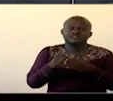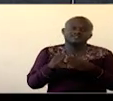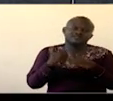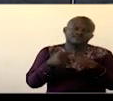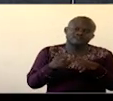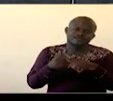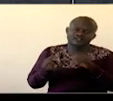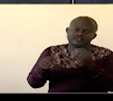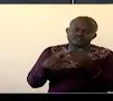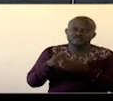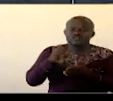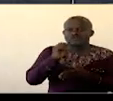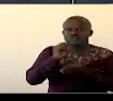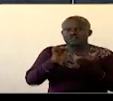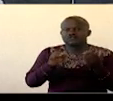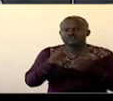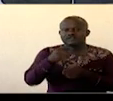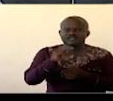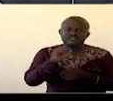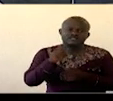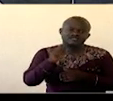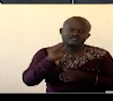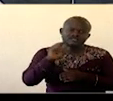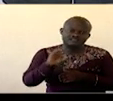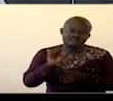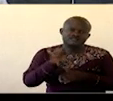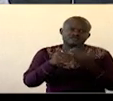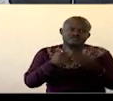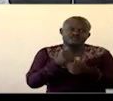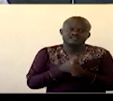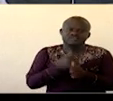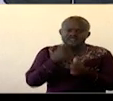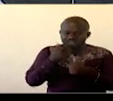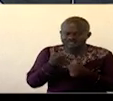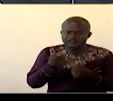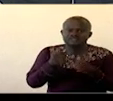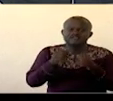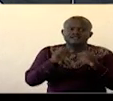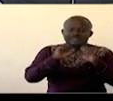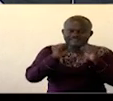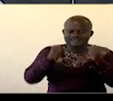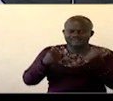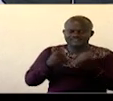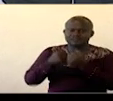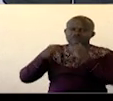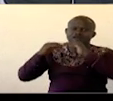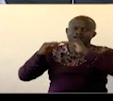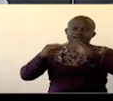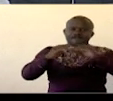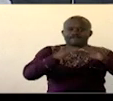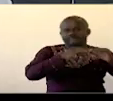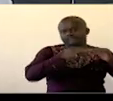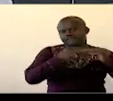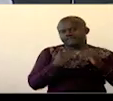variation of genetic species in an ecosystem level.